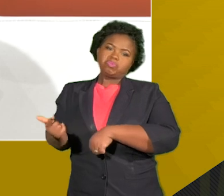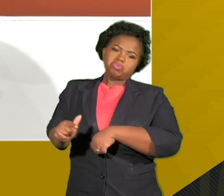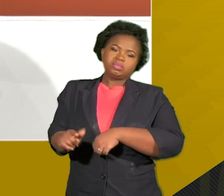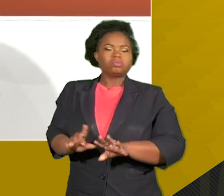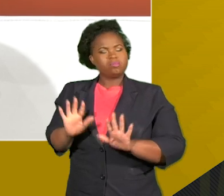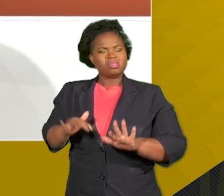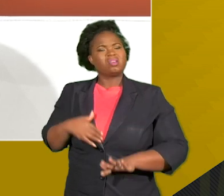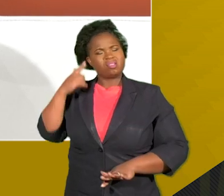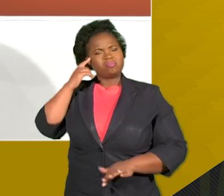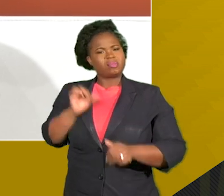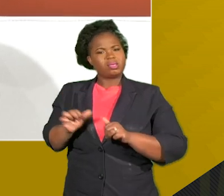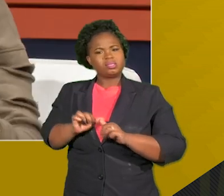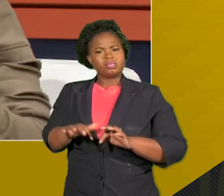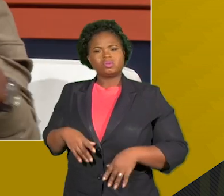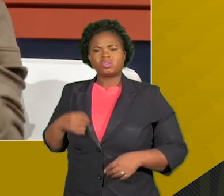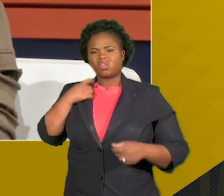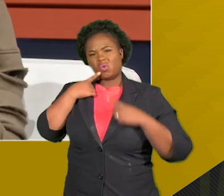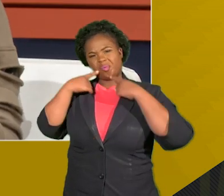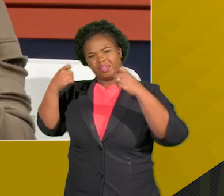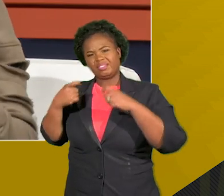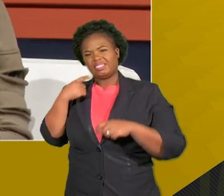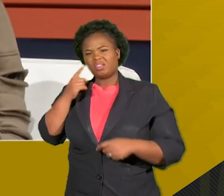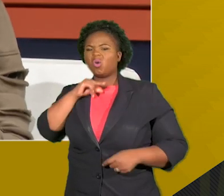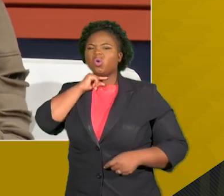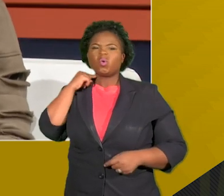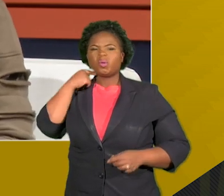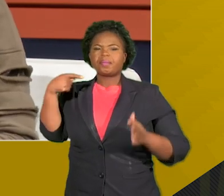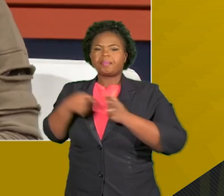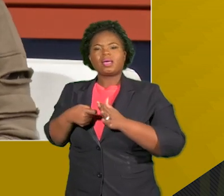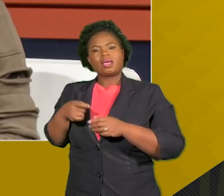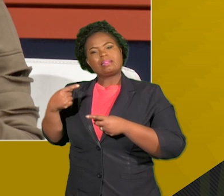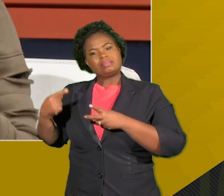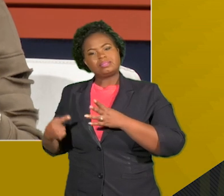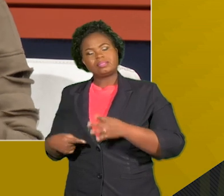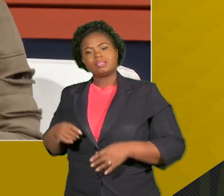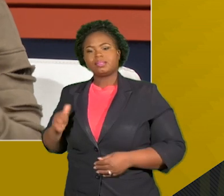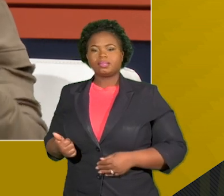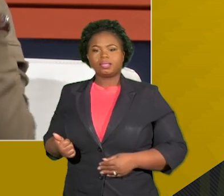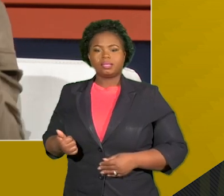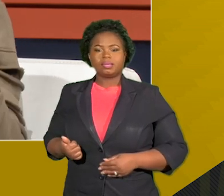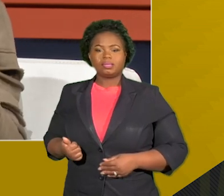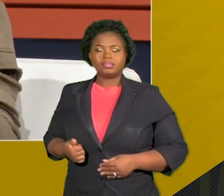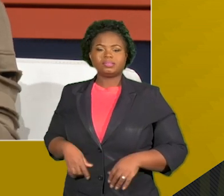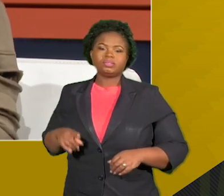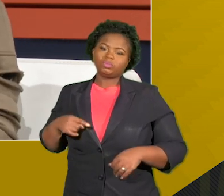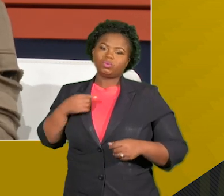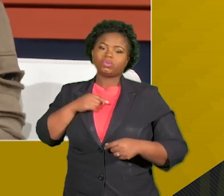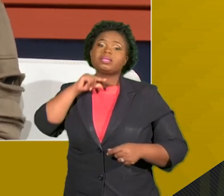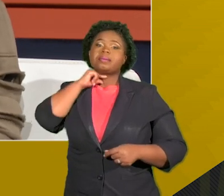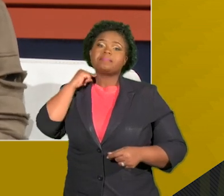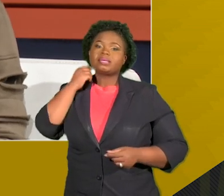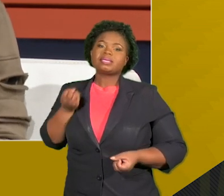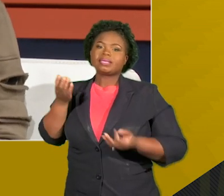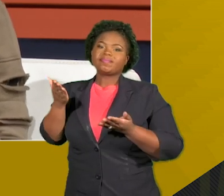know what, instead of the people to come to Mfunisutenga imali, imoto, ngale imali zabantu, how's about, instead of the people giving that tithe to the pastor who's